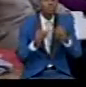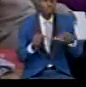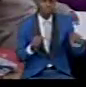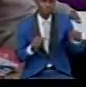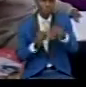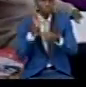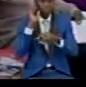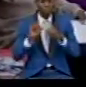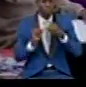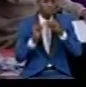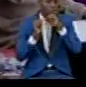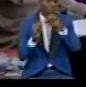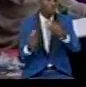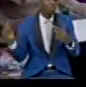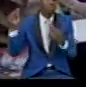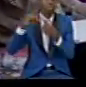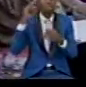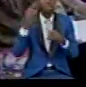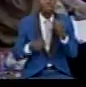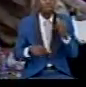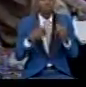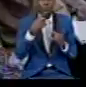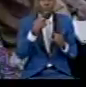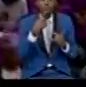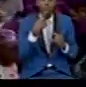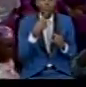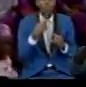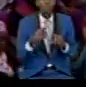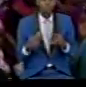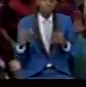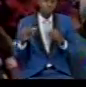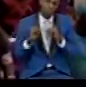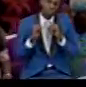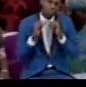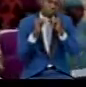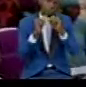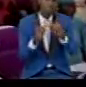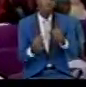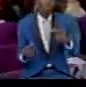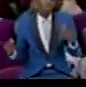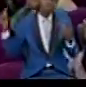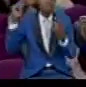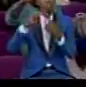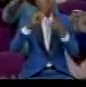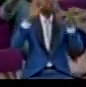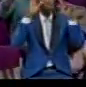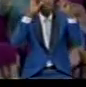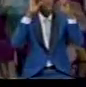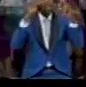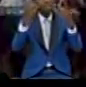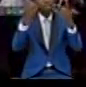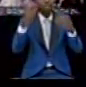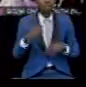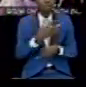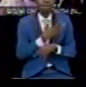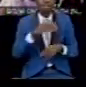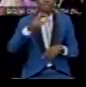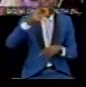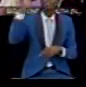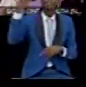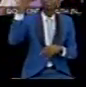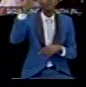Steadfast until the end. Where are you? Hold fast until he comes. And the grace of